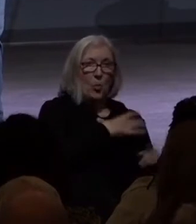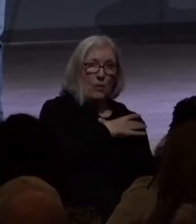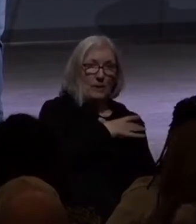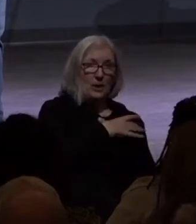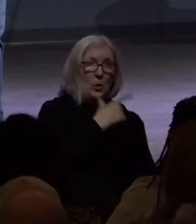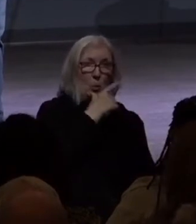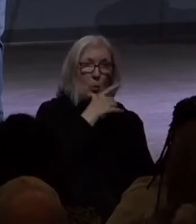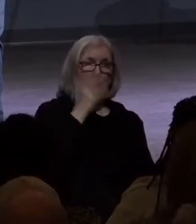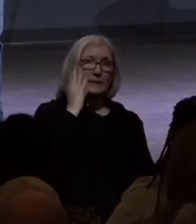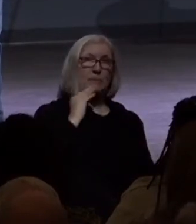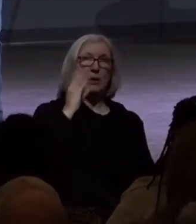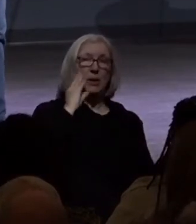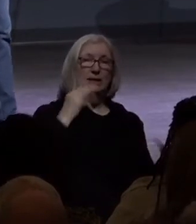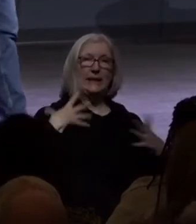it after